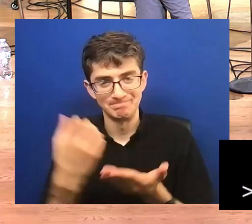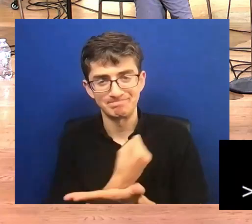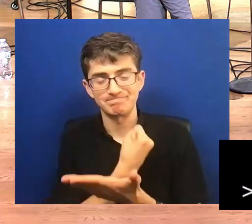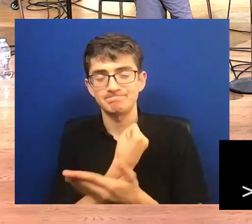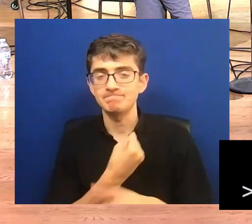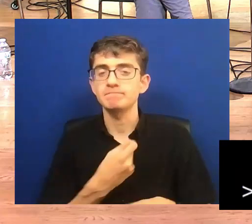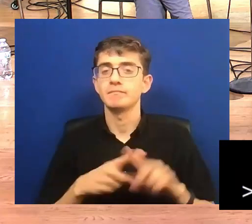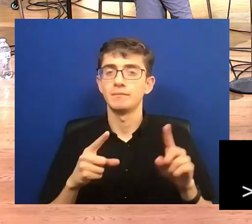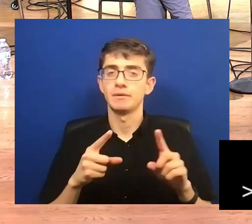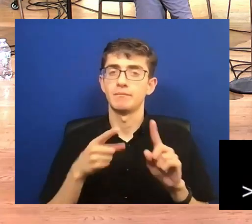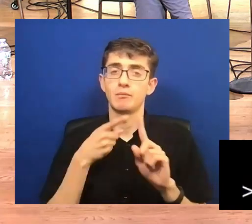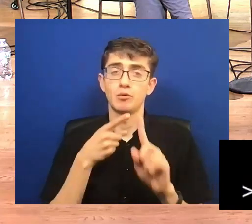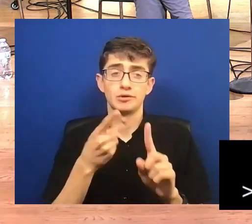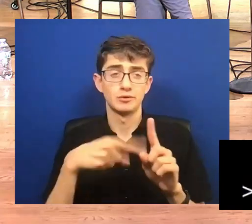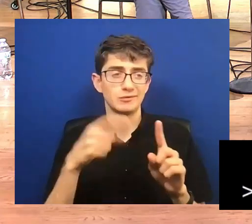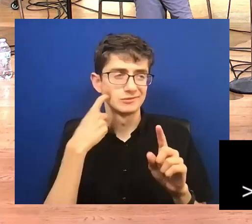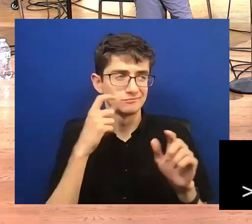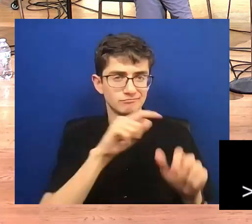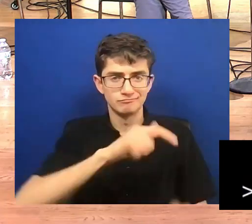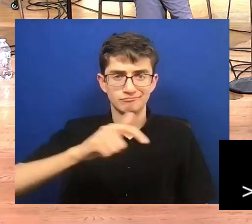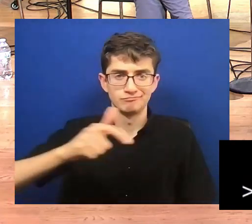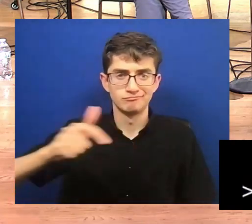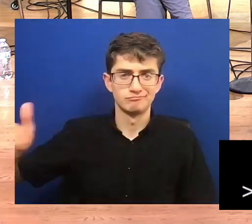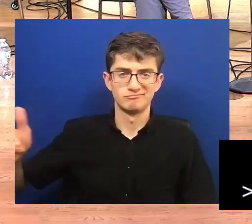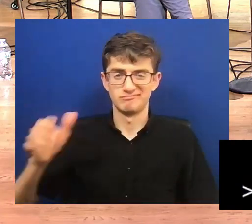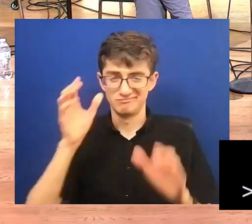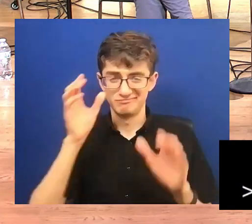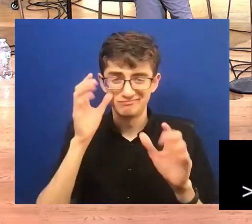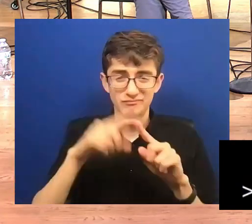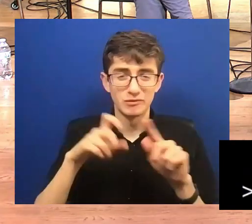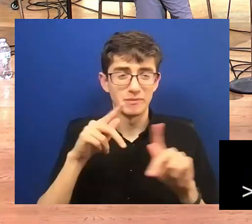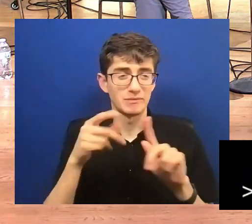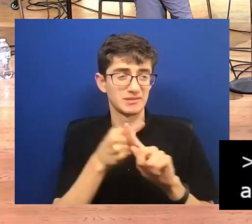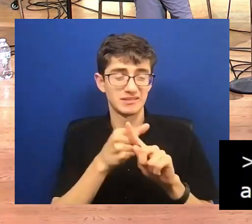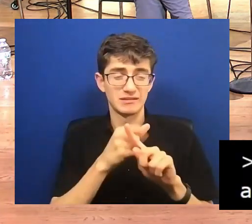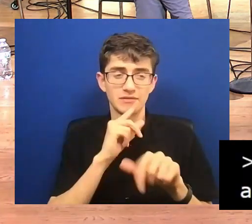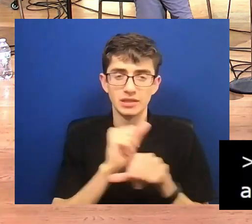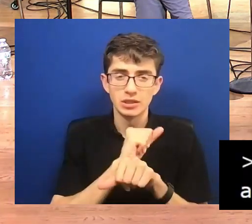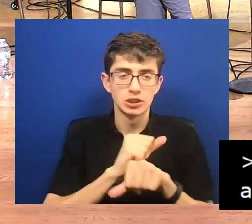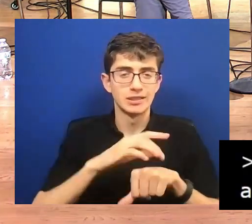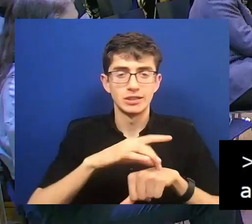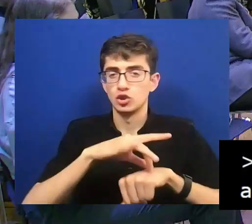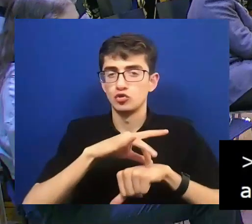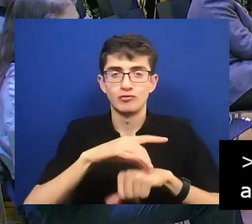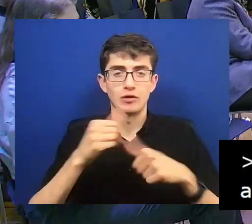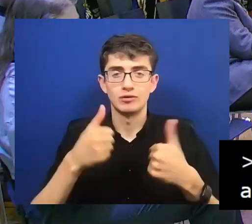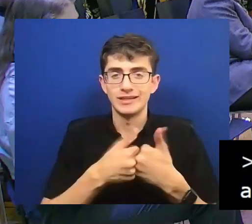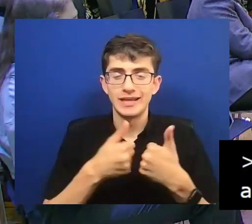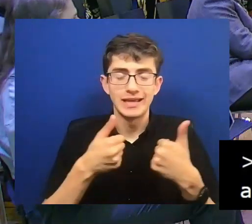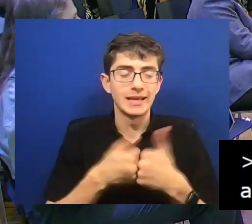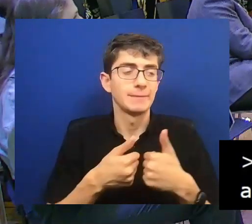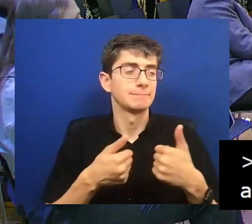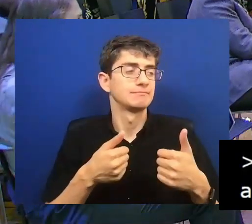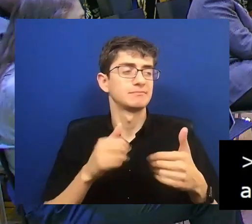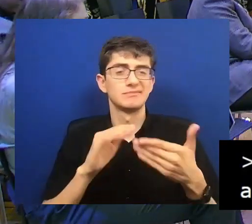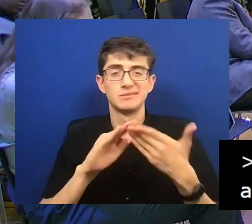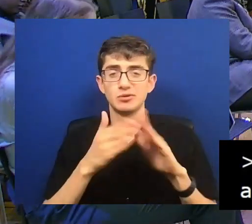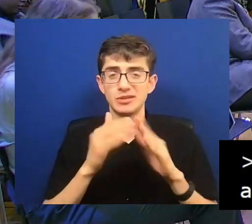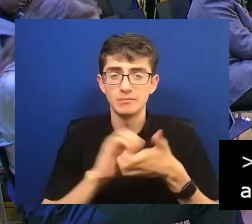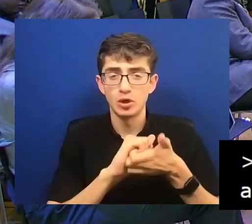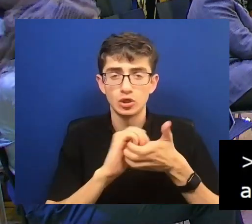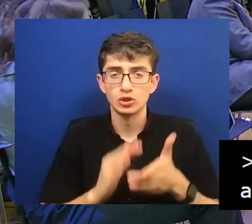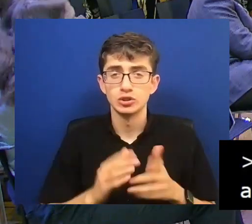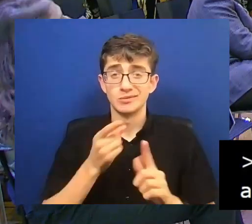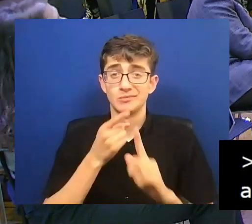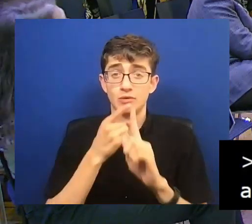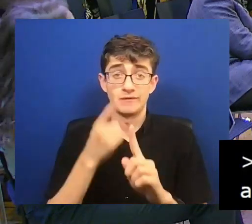leading edge, the ground game, the community partners. And so critically, the takeaway here is that for New York State, as you're